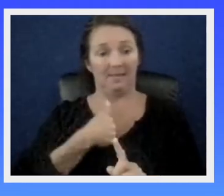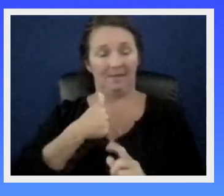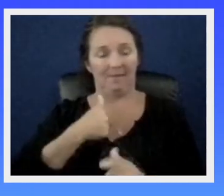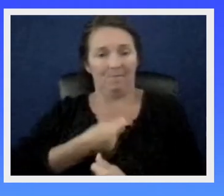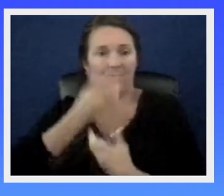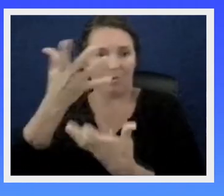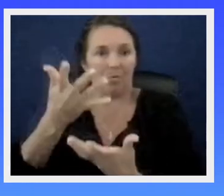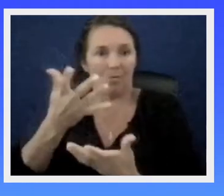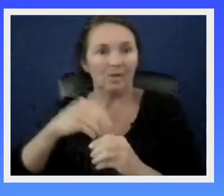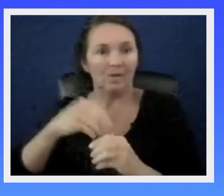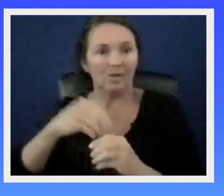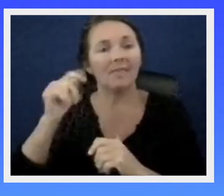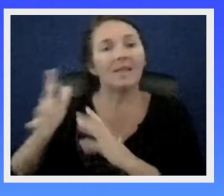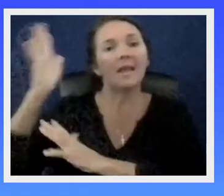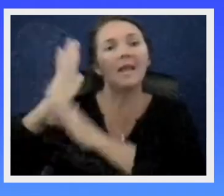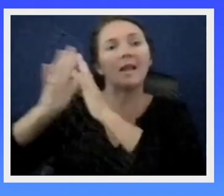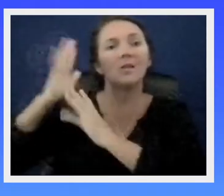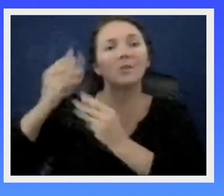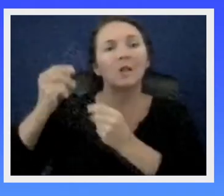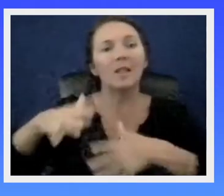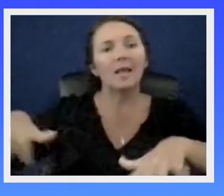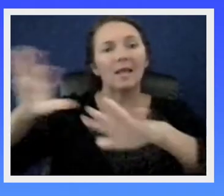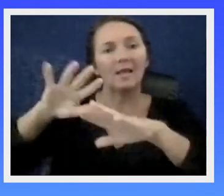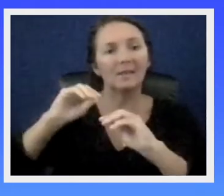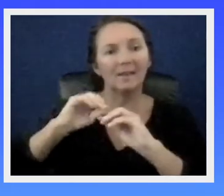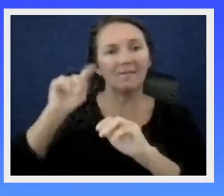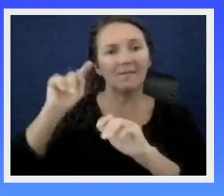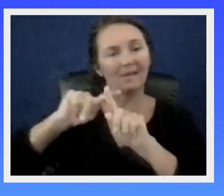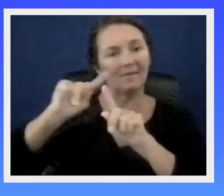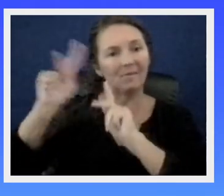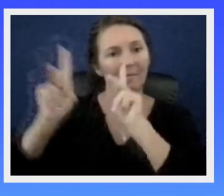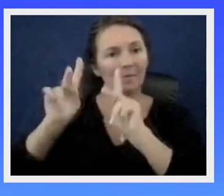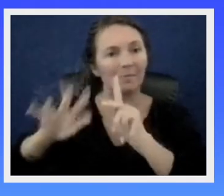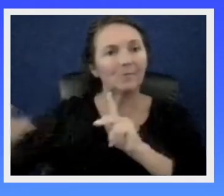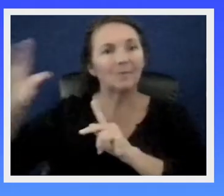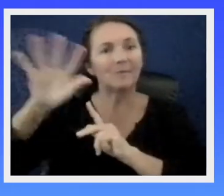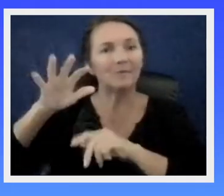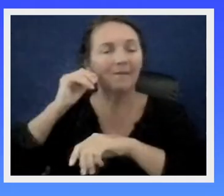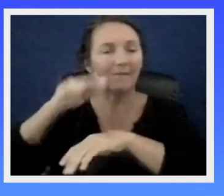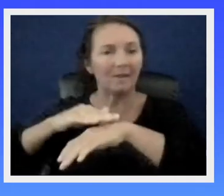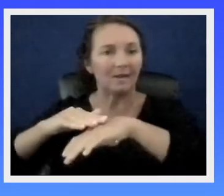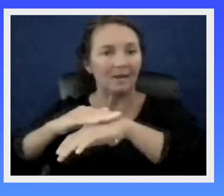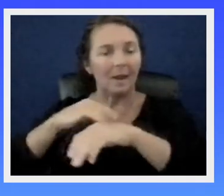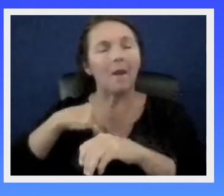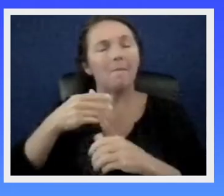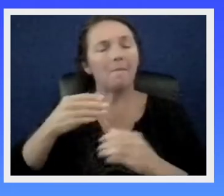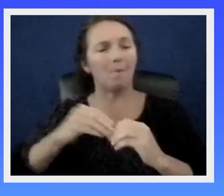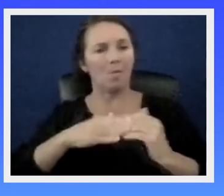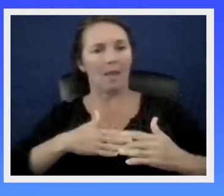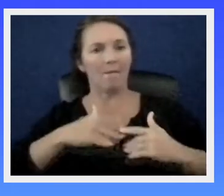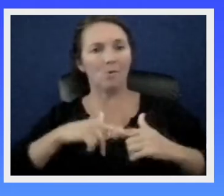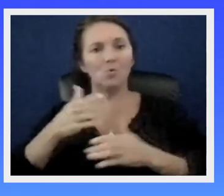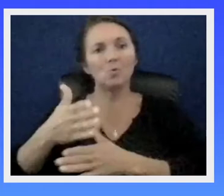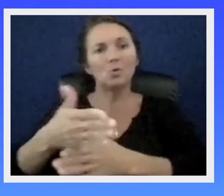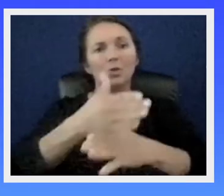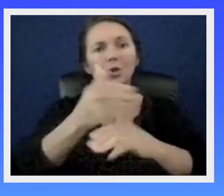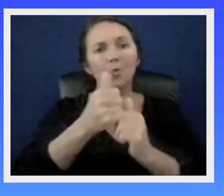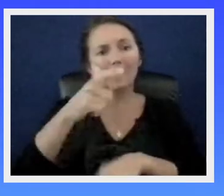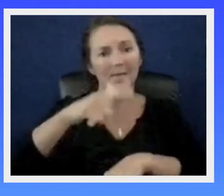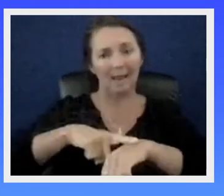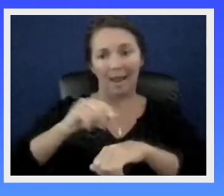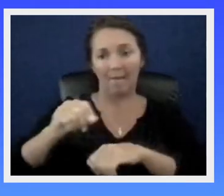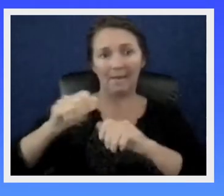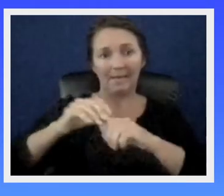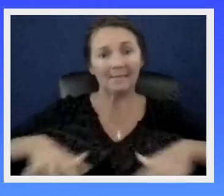lands of the Massachusetts and Pawtucket peoples. And I'm so grateful to share some time and space with you all and offer language into